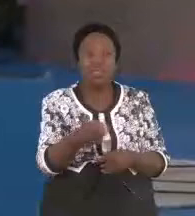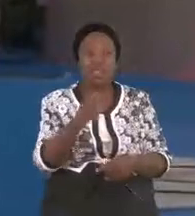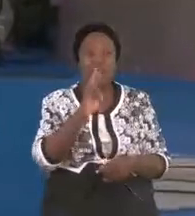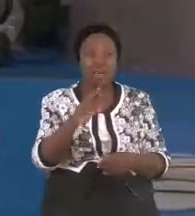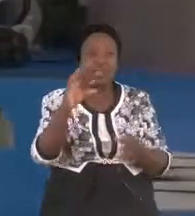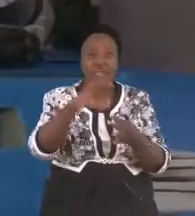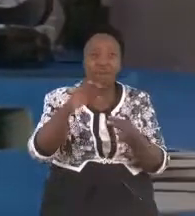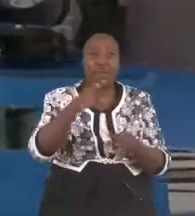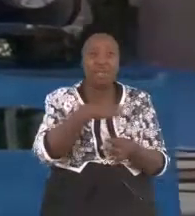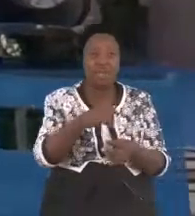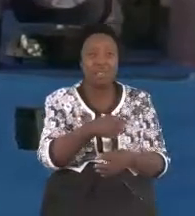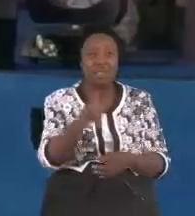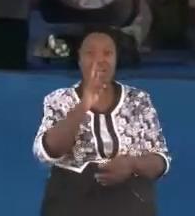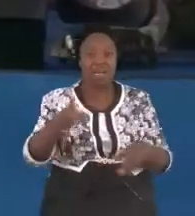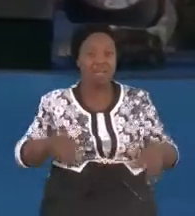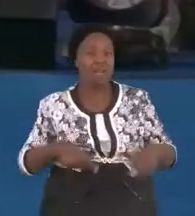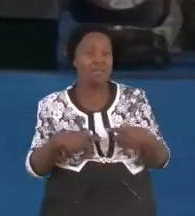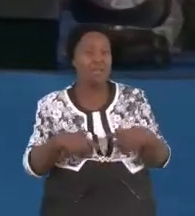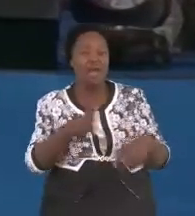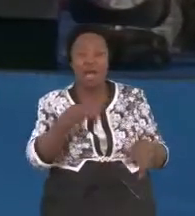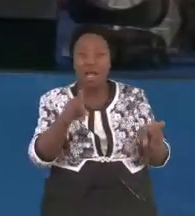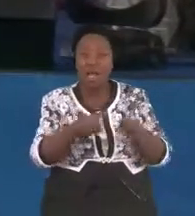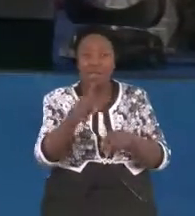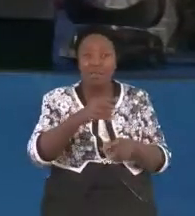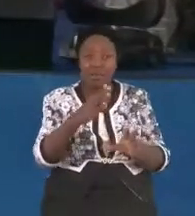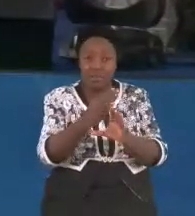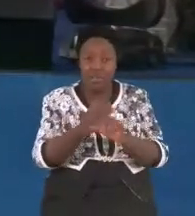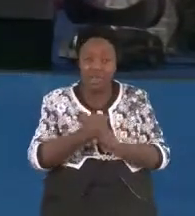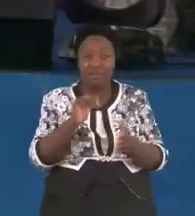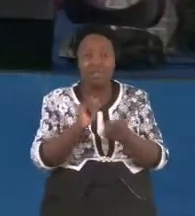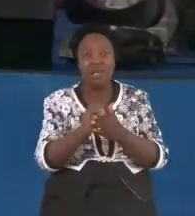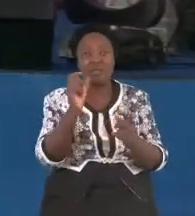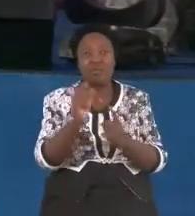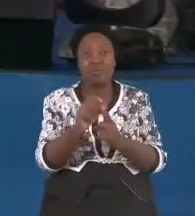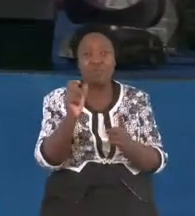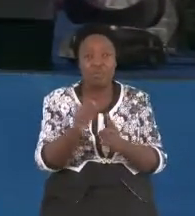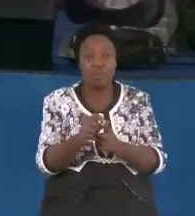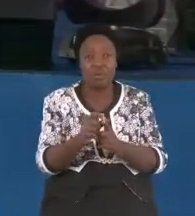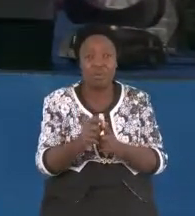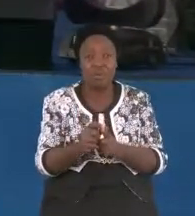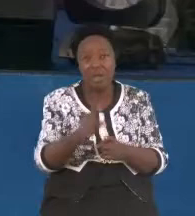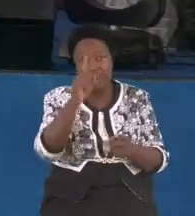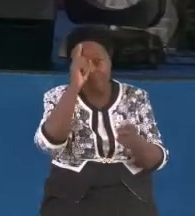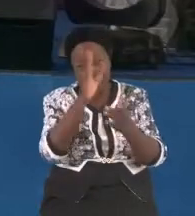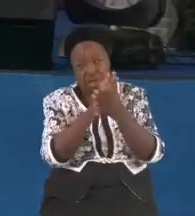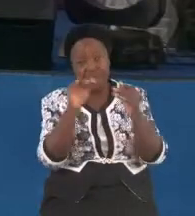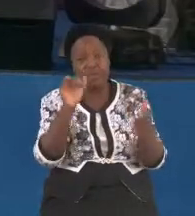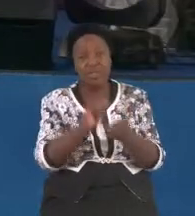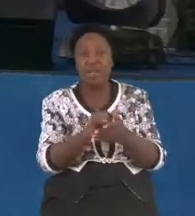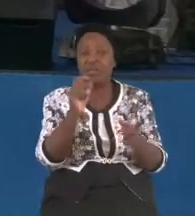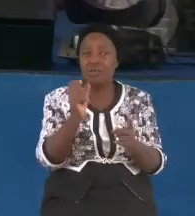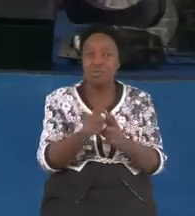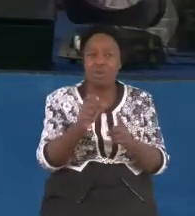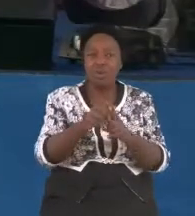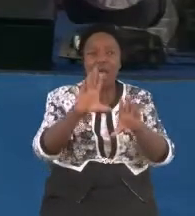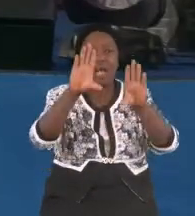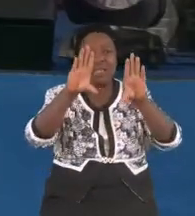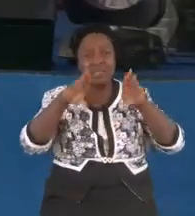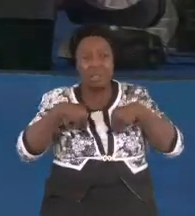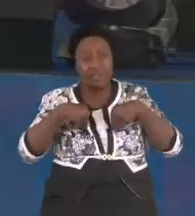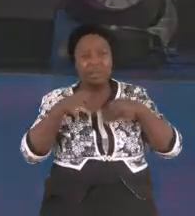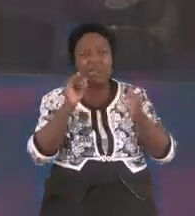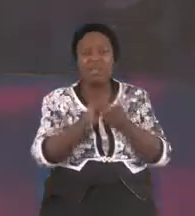their life. And as you receive that word, believe that word, accept that